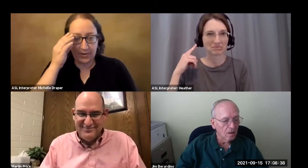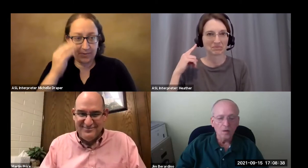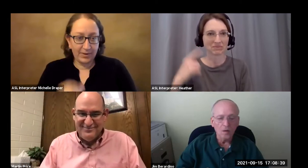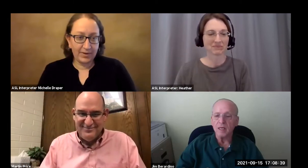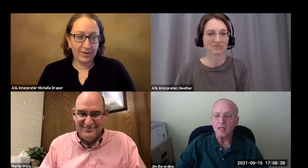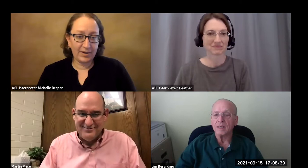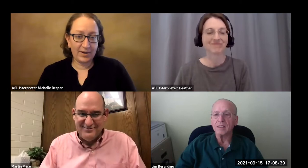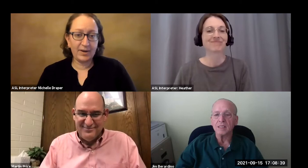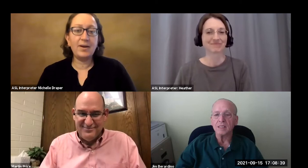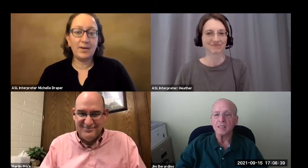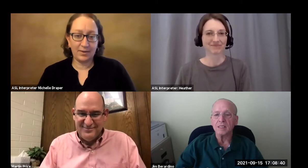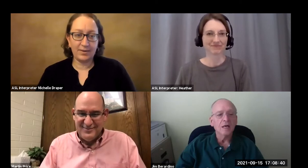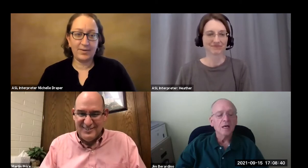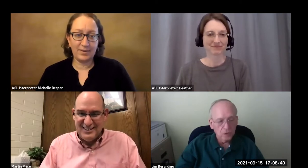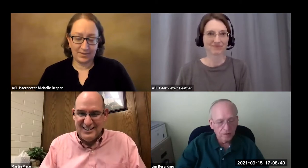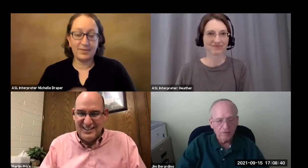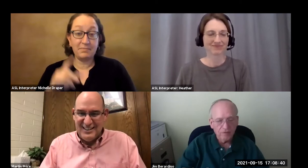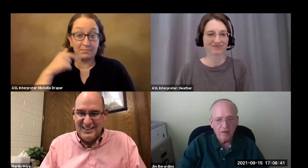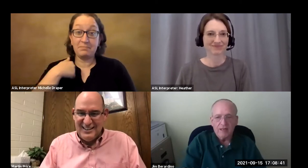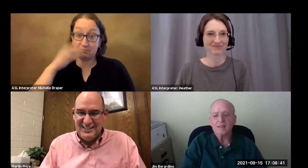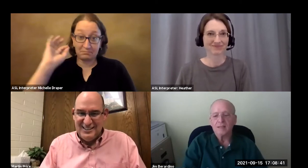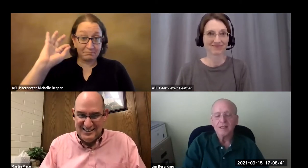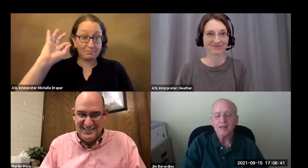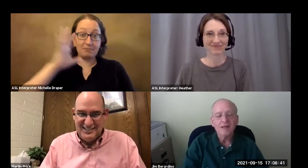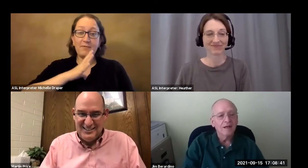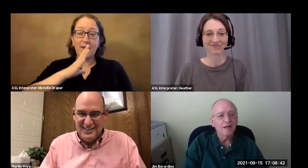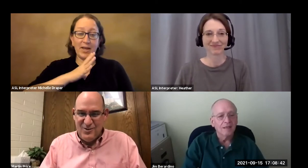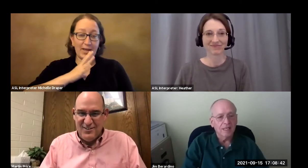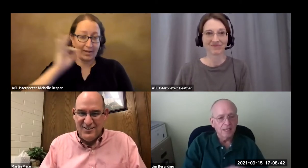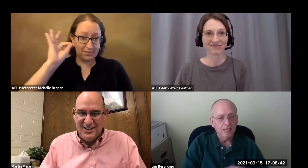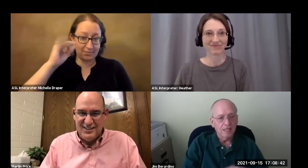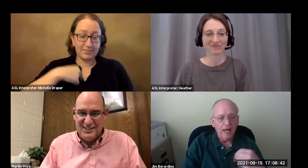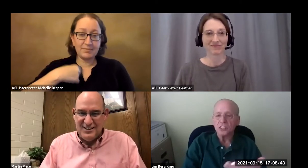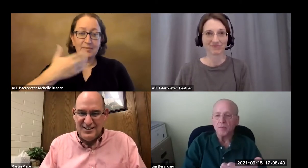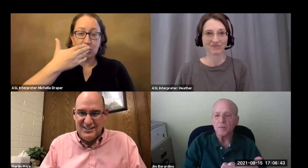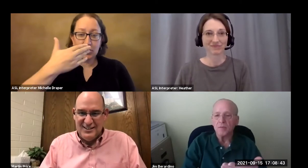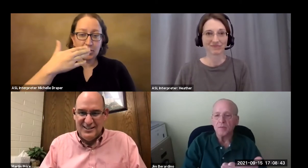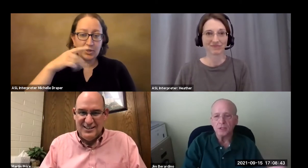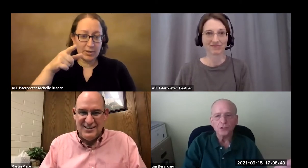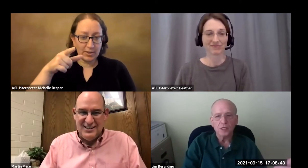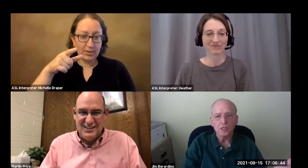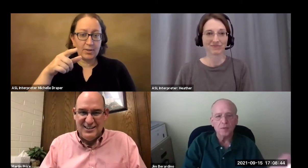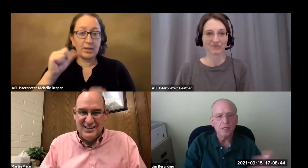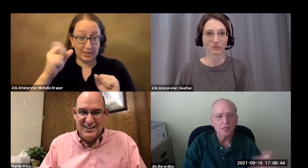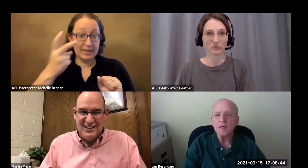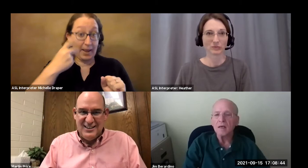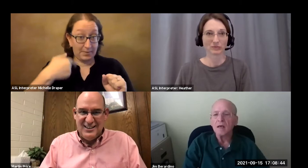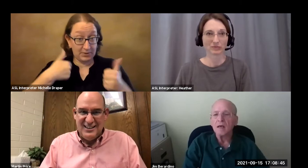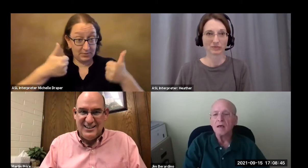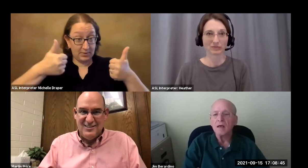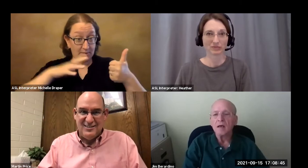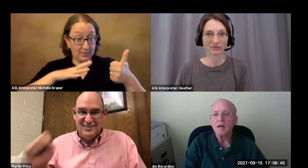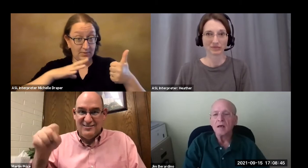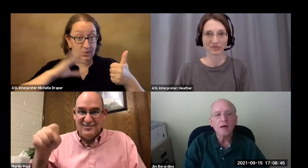Jim, how are you? Okay. Doing fine. I can see me. Can you see me?